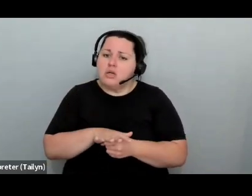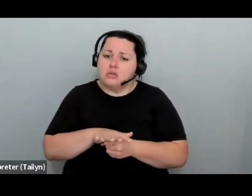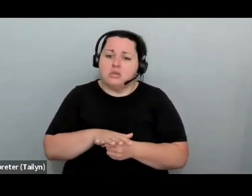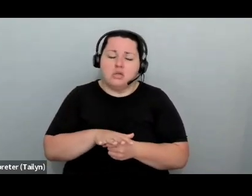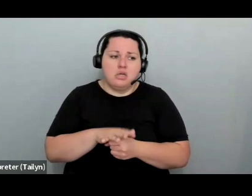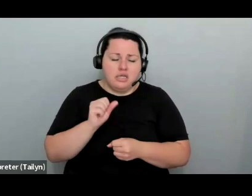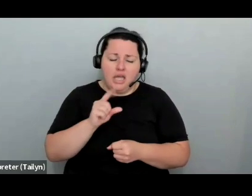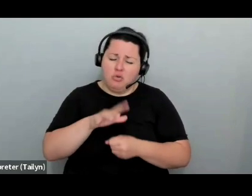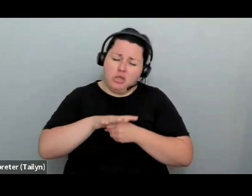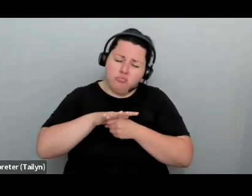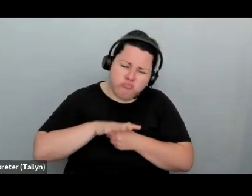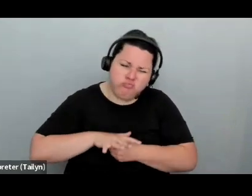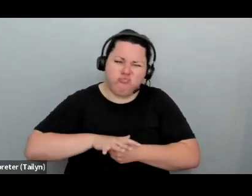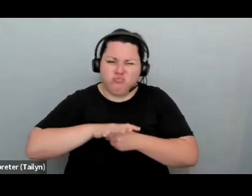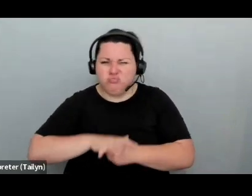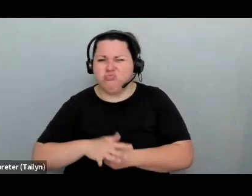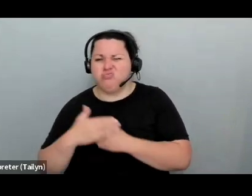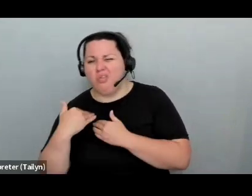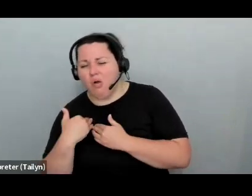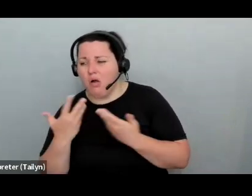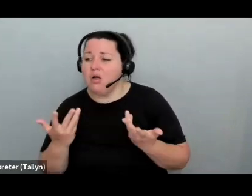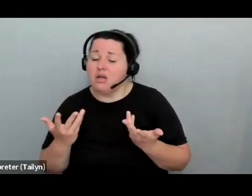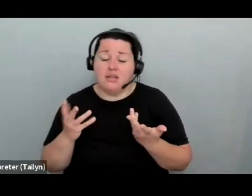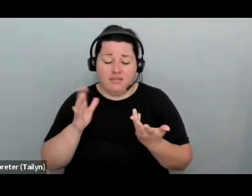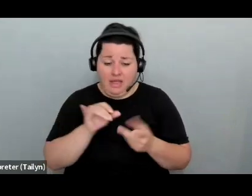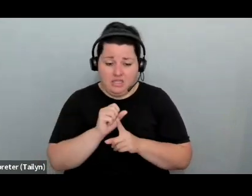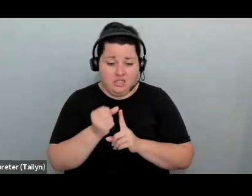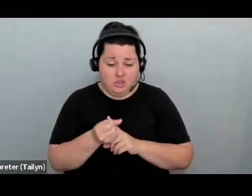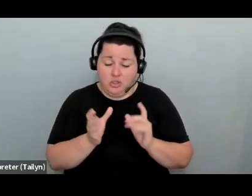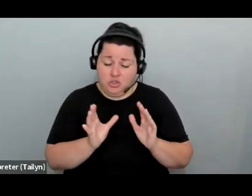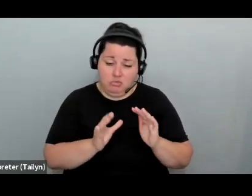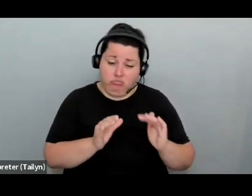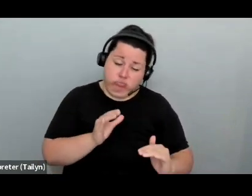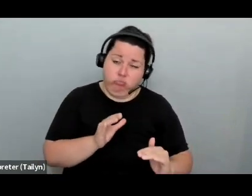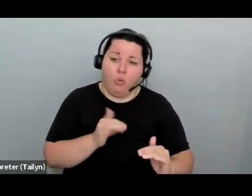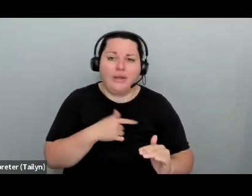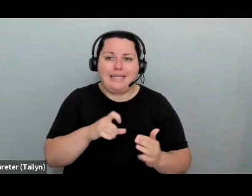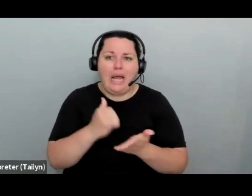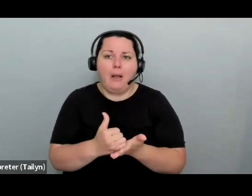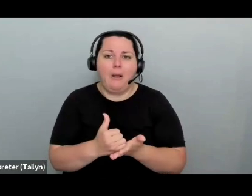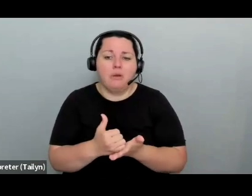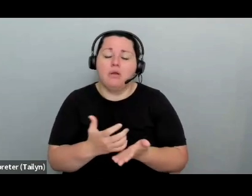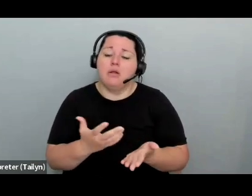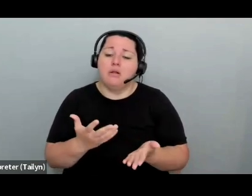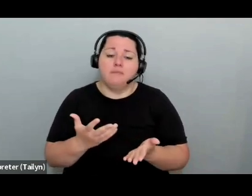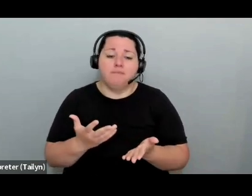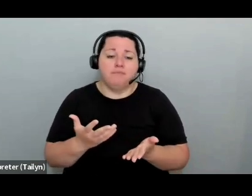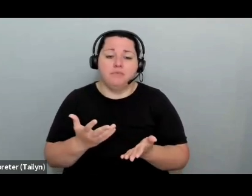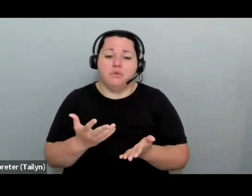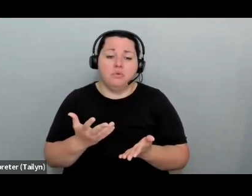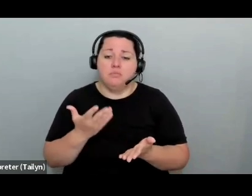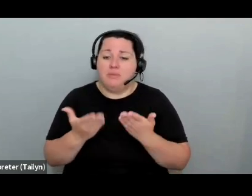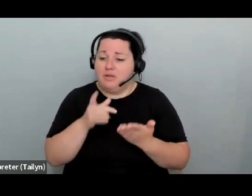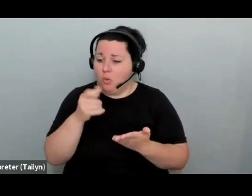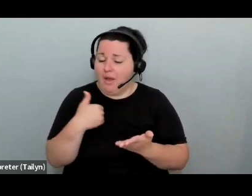so overloading and outweigh the situation to the point that we need help. We don't often have the range of